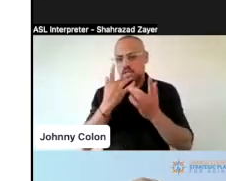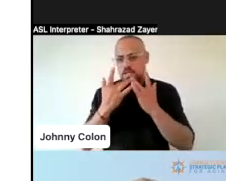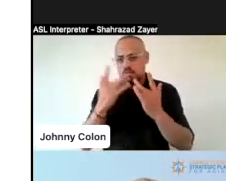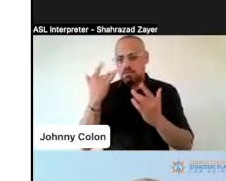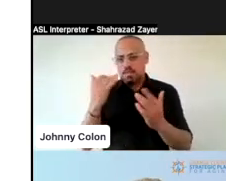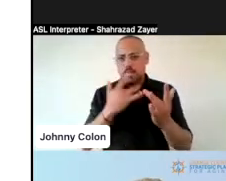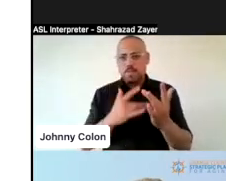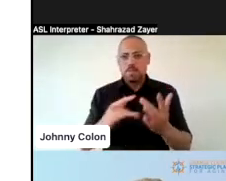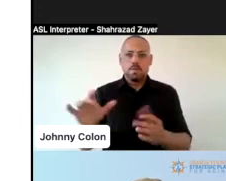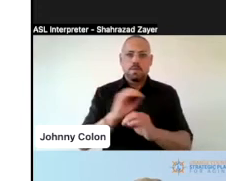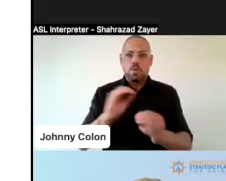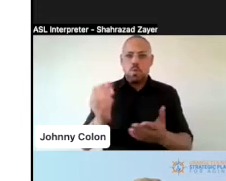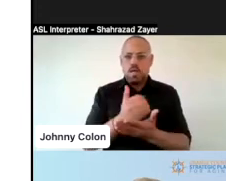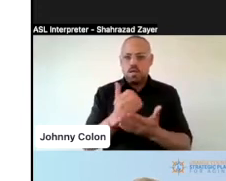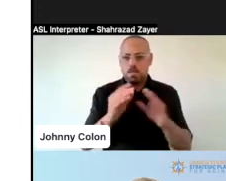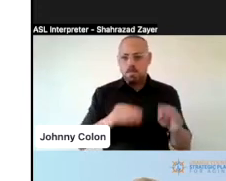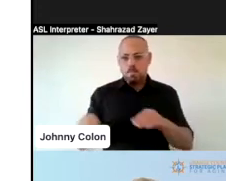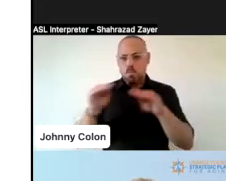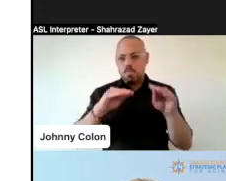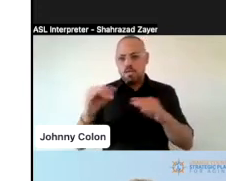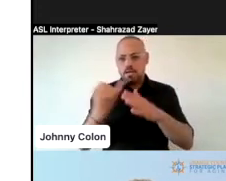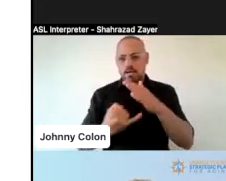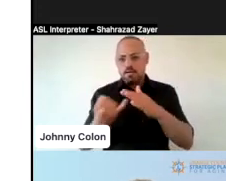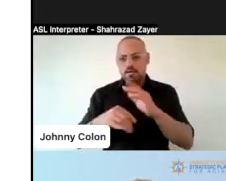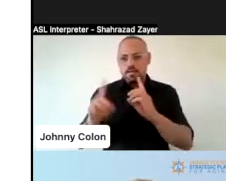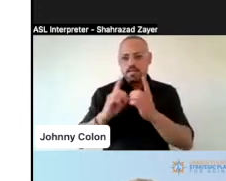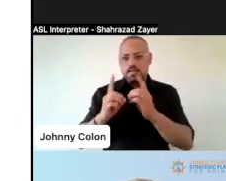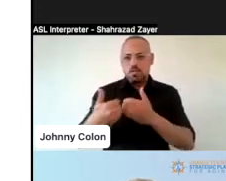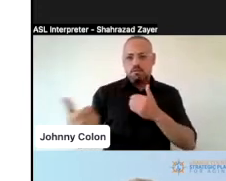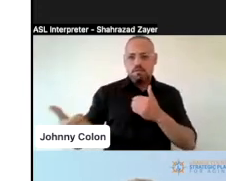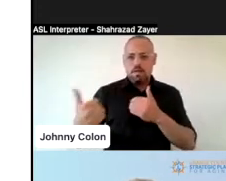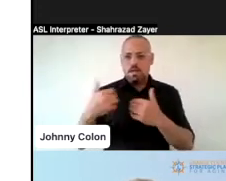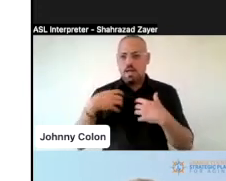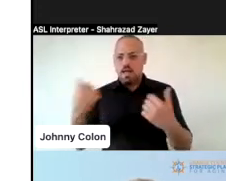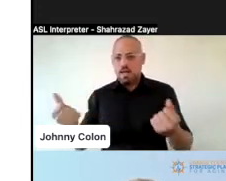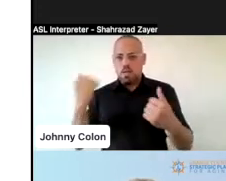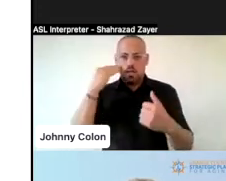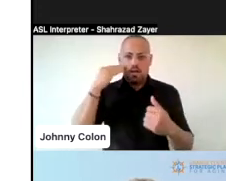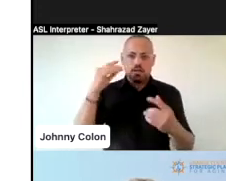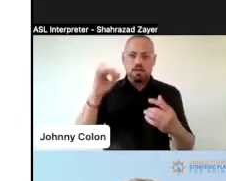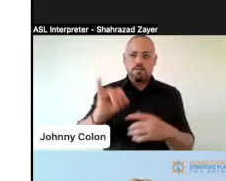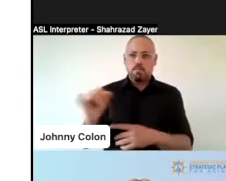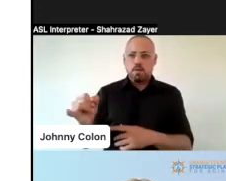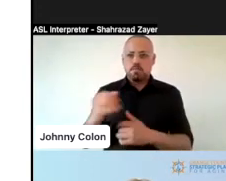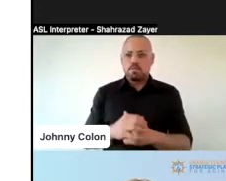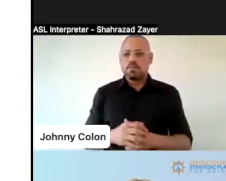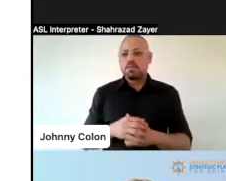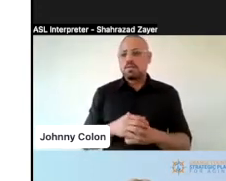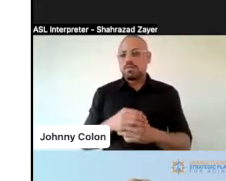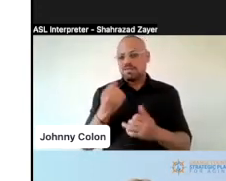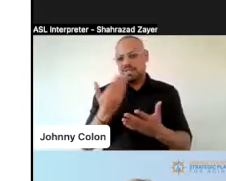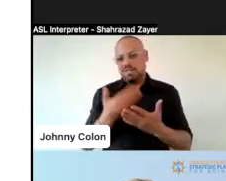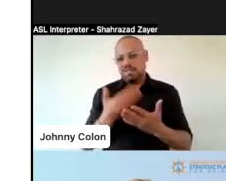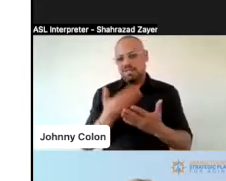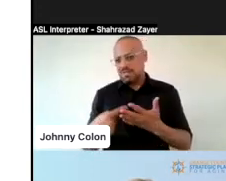income, mobility, isolation, the digital divide, health and cognitive impairments, some of the very things we've already